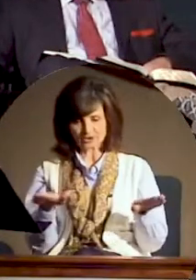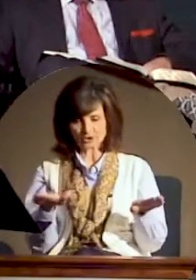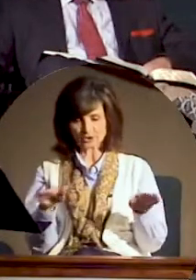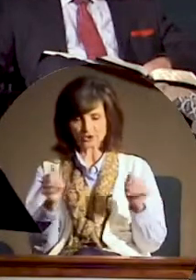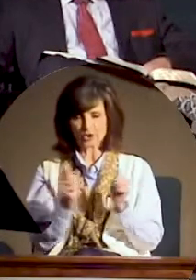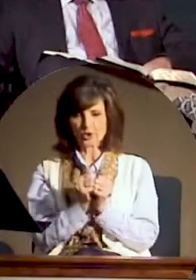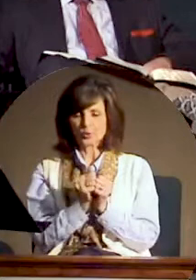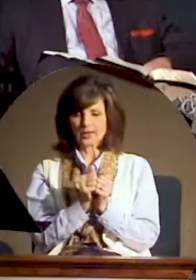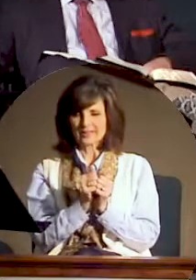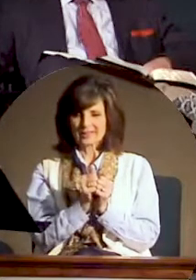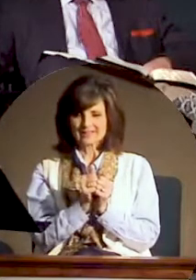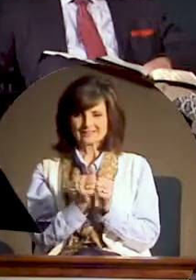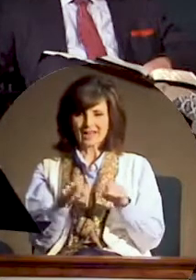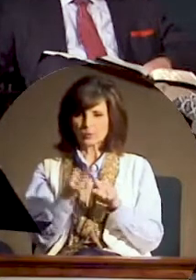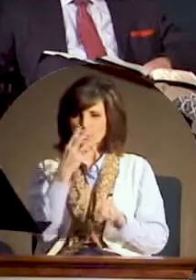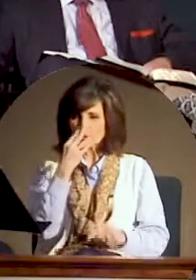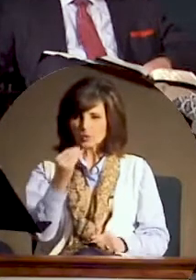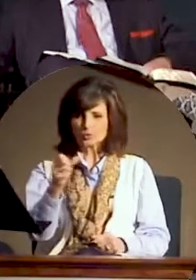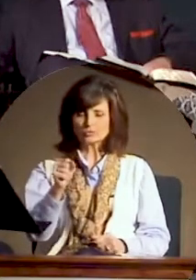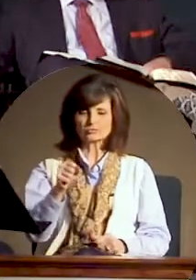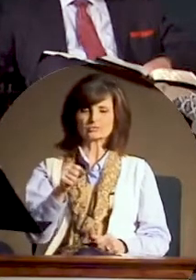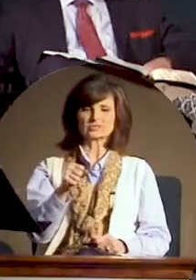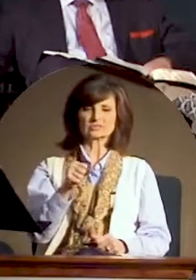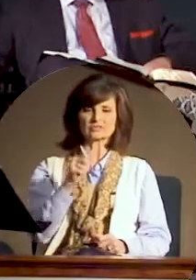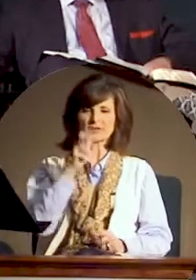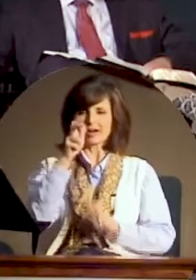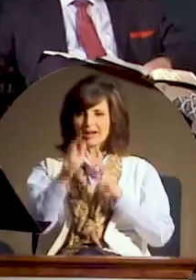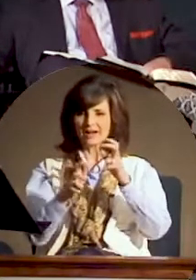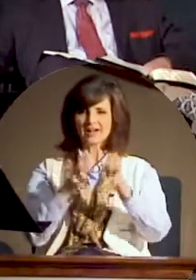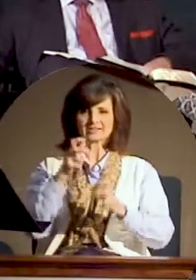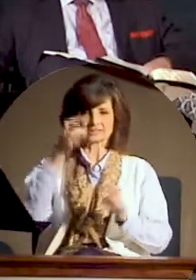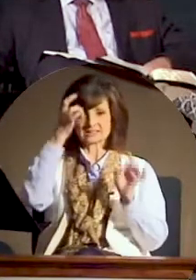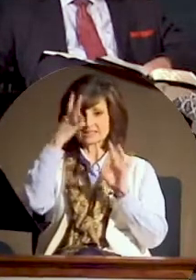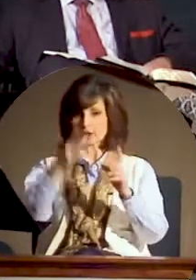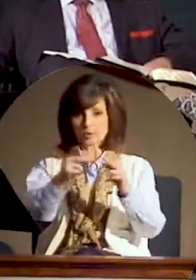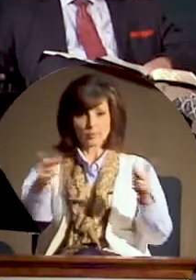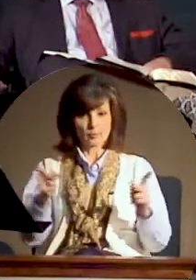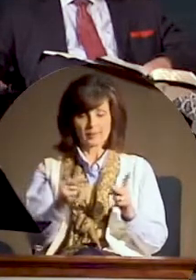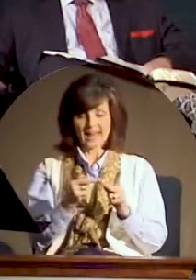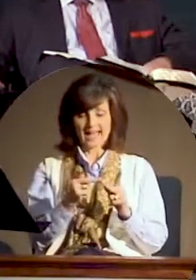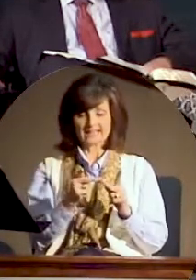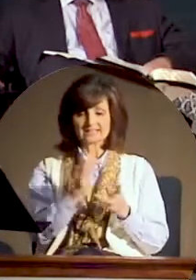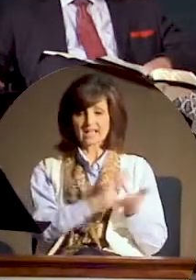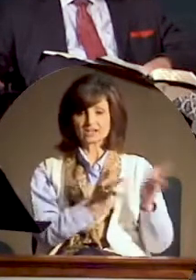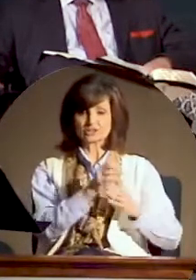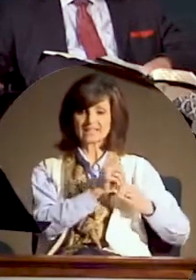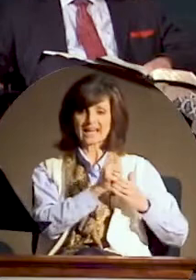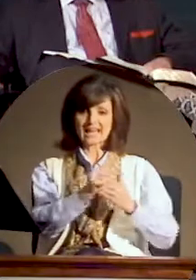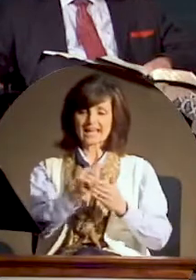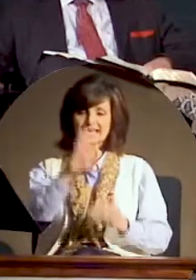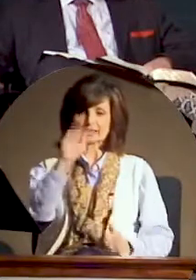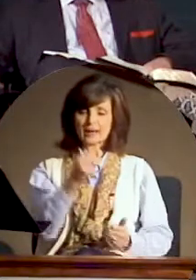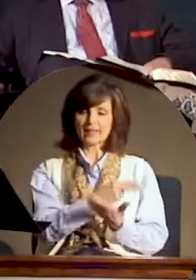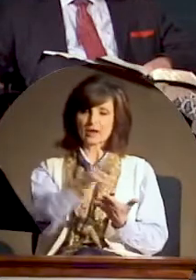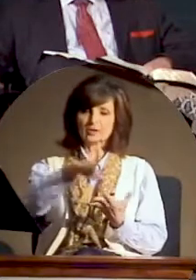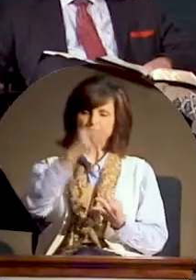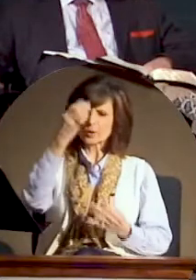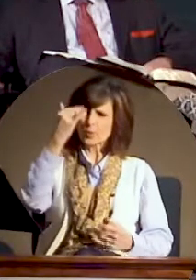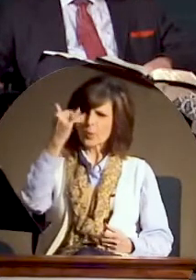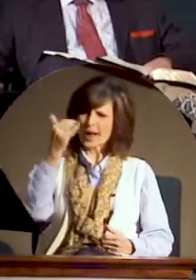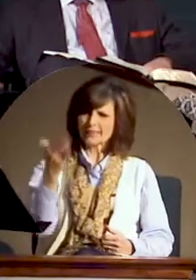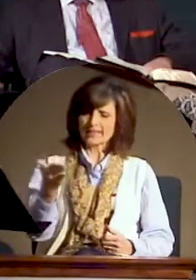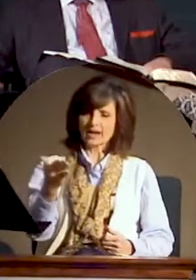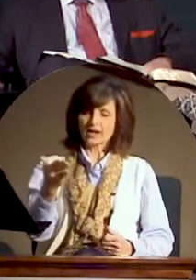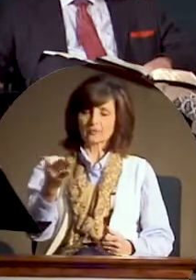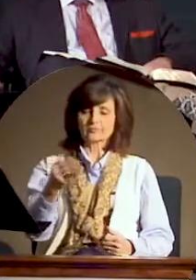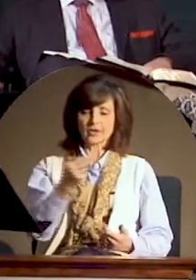jackals howling and the wolves. And I mean, it's a terrible place. He's been led by the Spirit. Why is he there? The Spirit